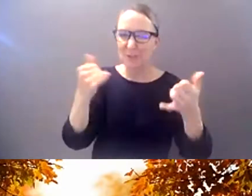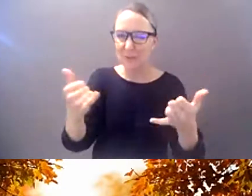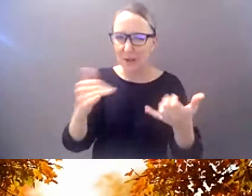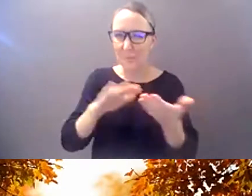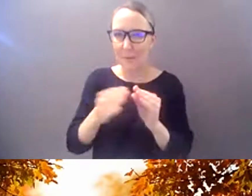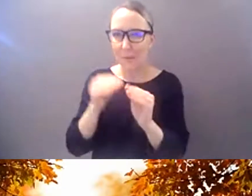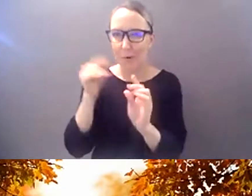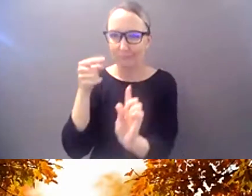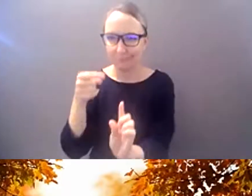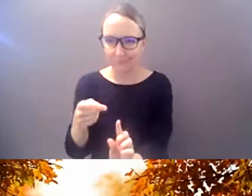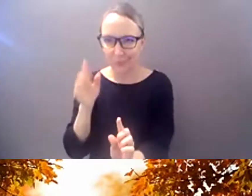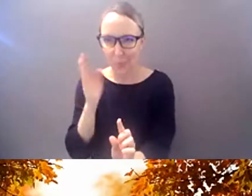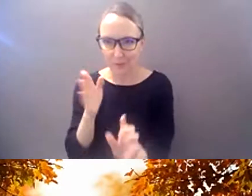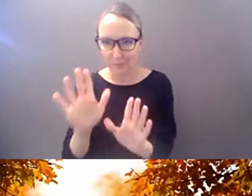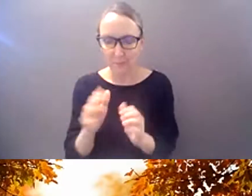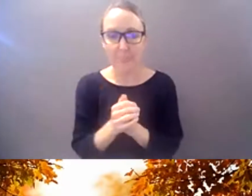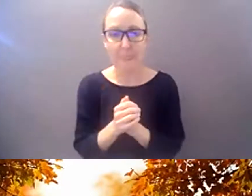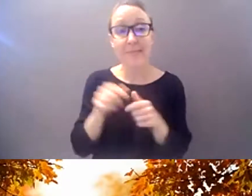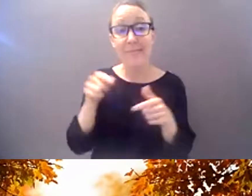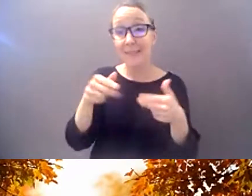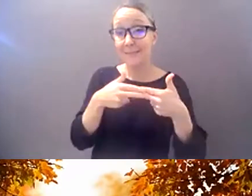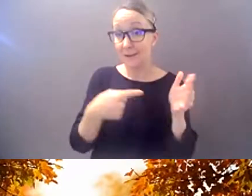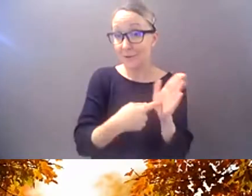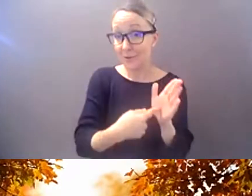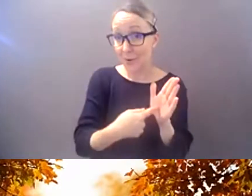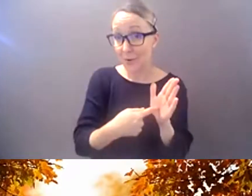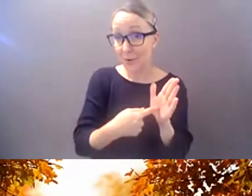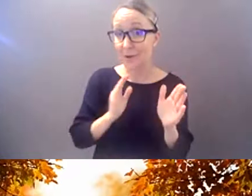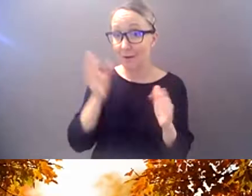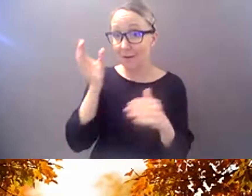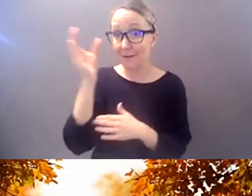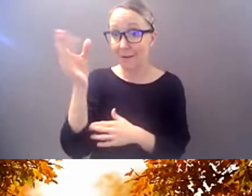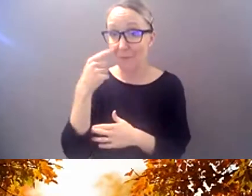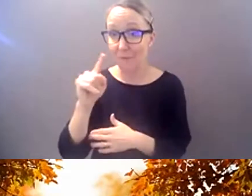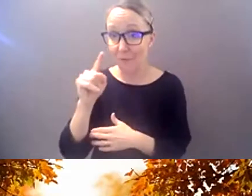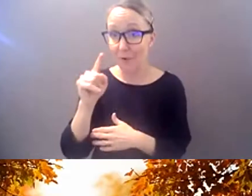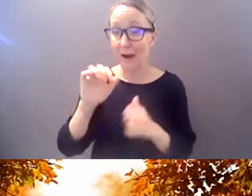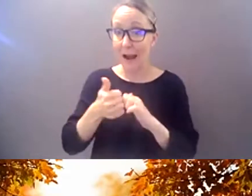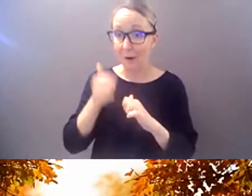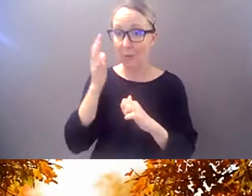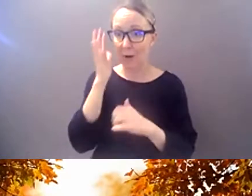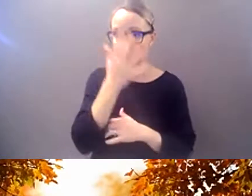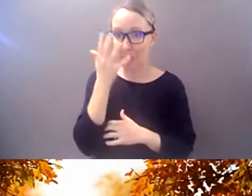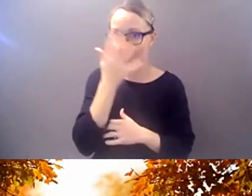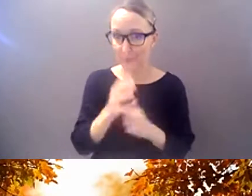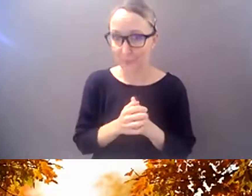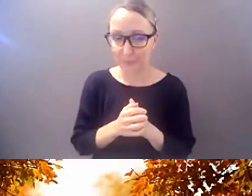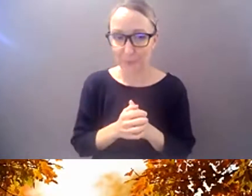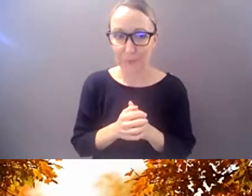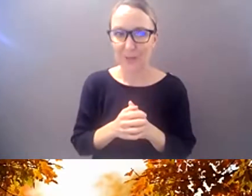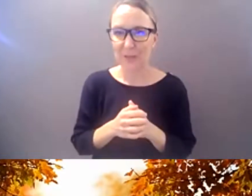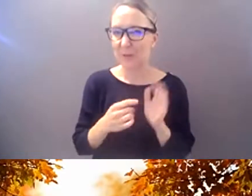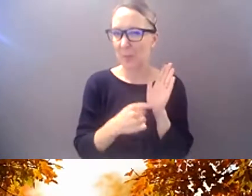specific. This slide describes what a concept for a framework and a foundation would look like. Let's start at the bottom of the